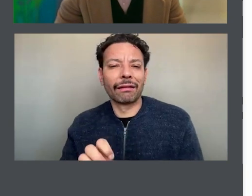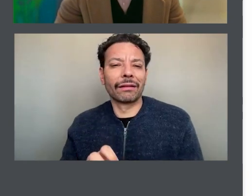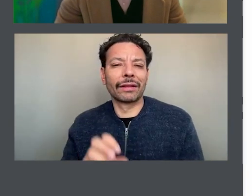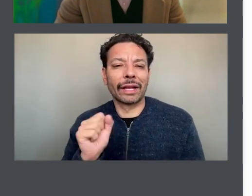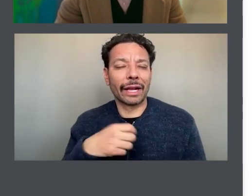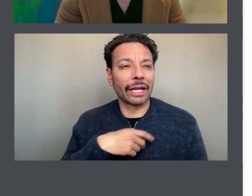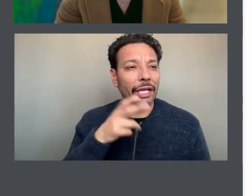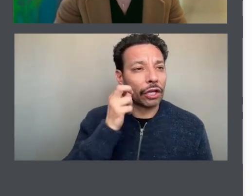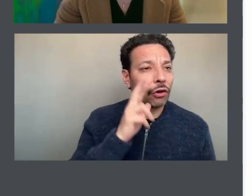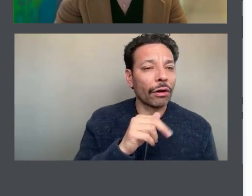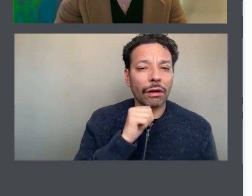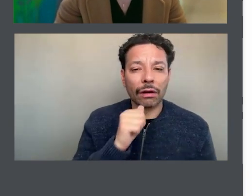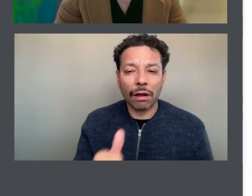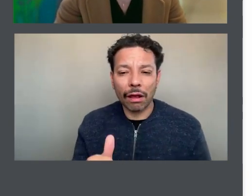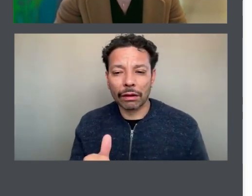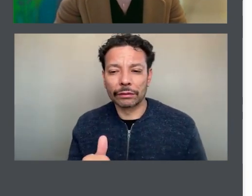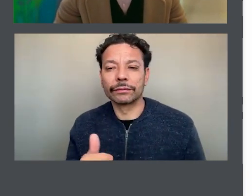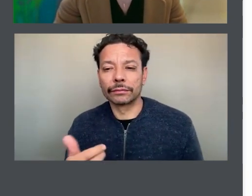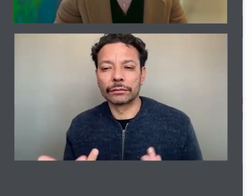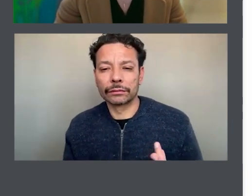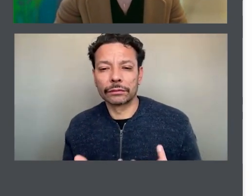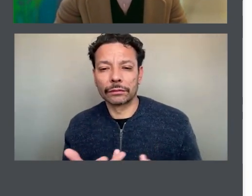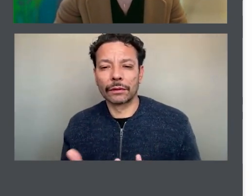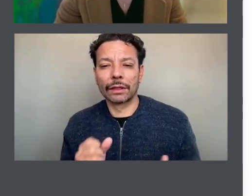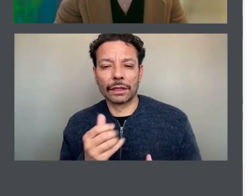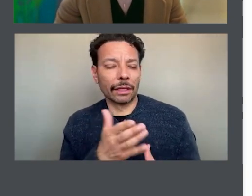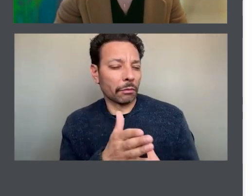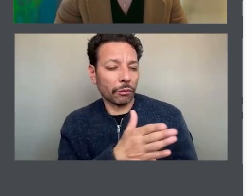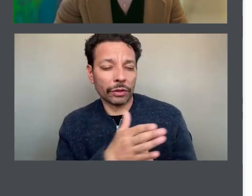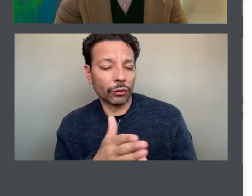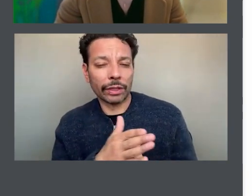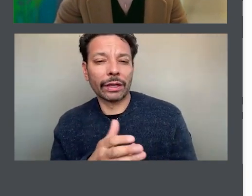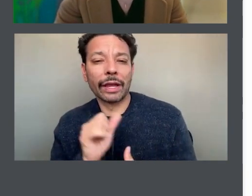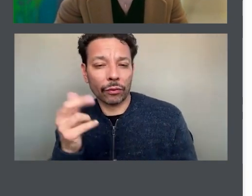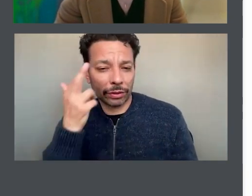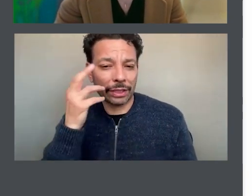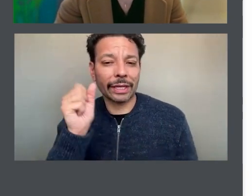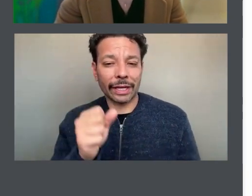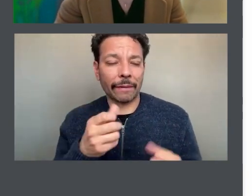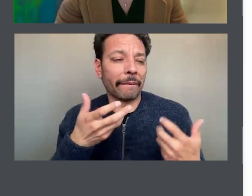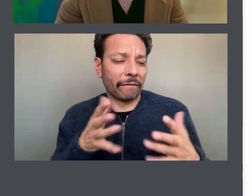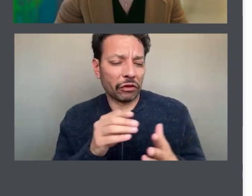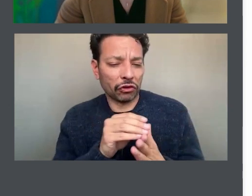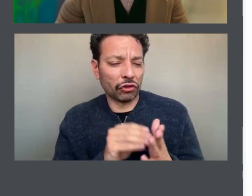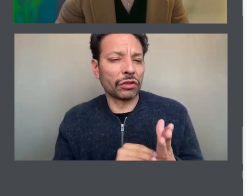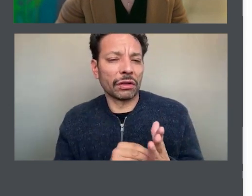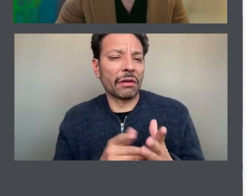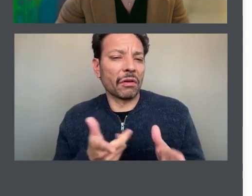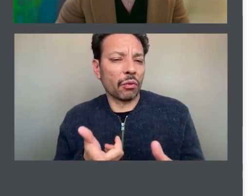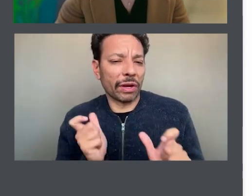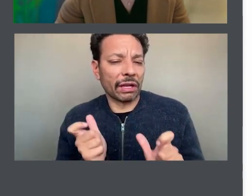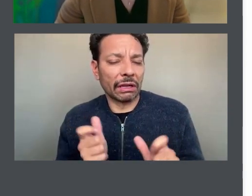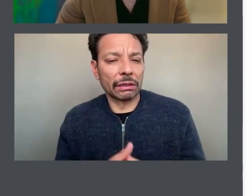right, can I hear it or can I not? Is it somewhere in between? And for that reason, it can be completed pretty quickly.